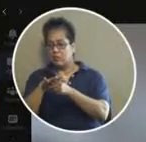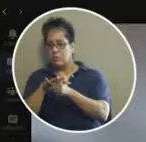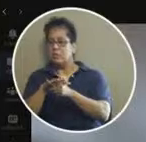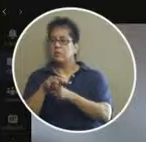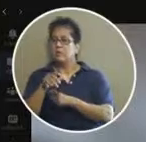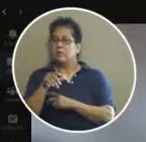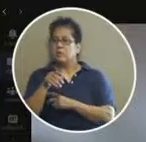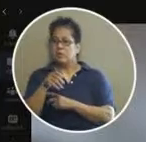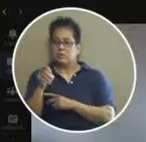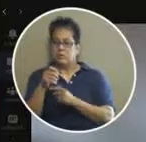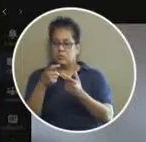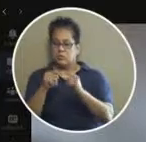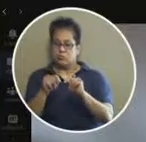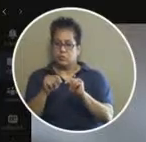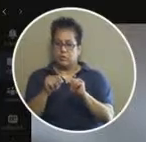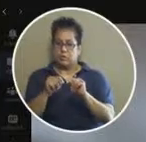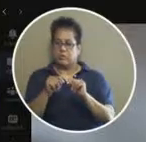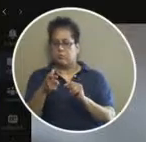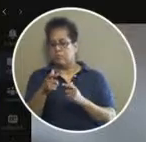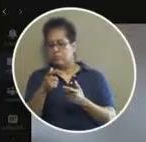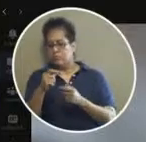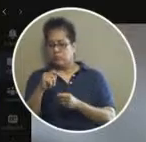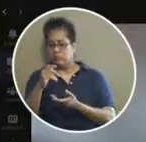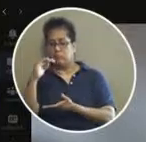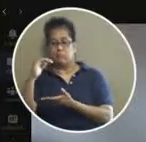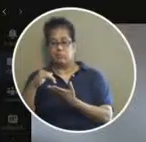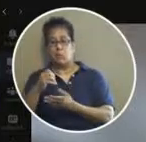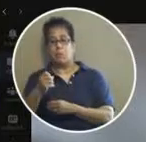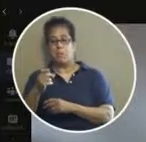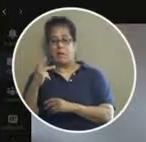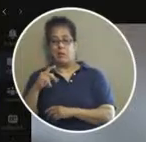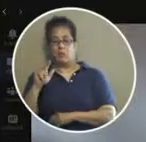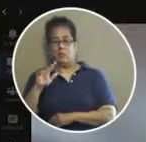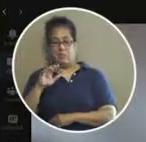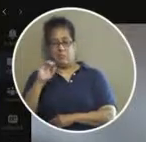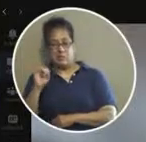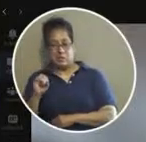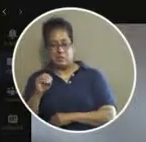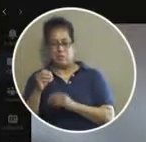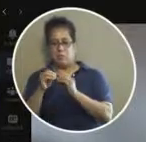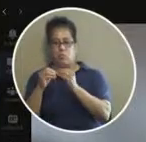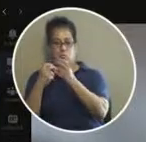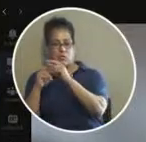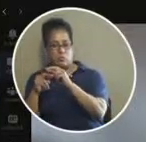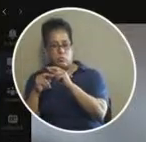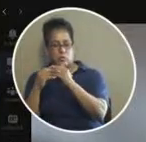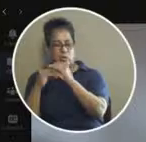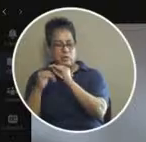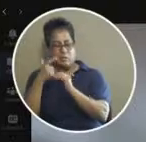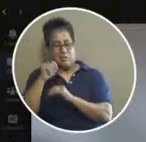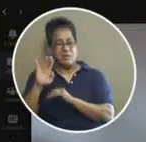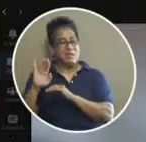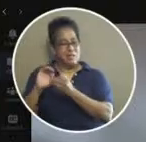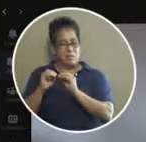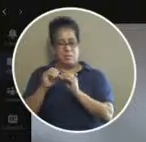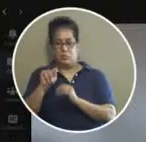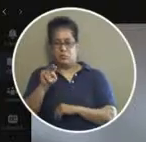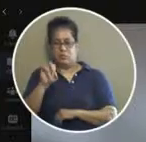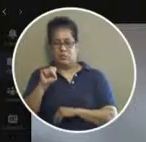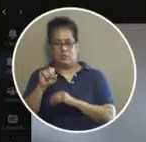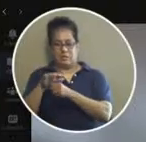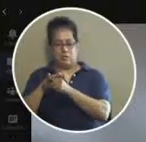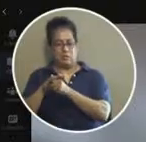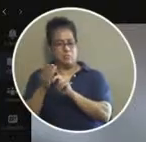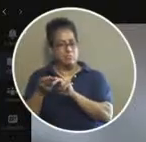to go, step back to the 25%, that they want more restrictions because the numbers are climbing up again. They're